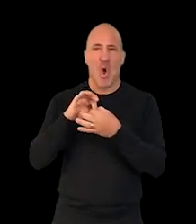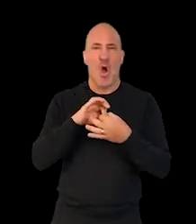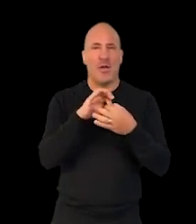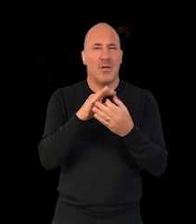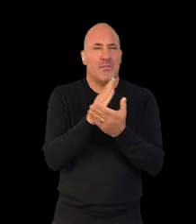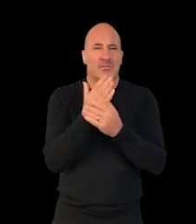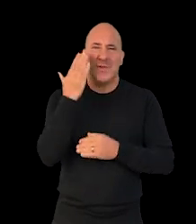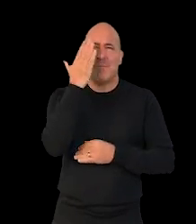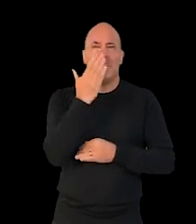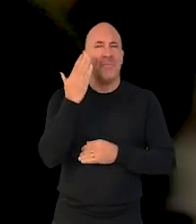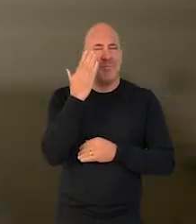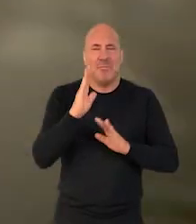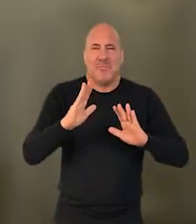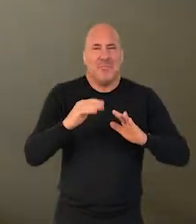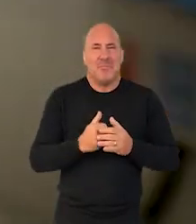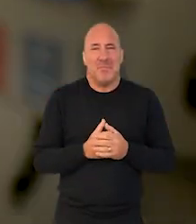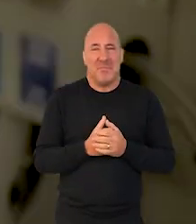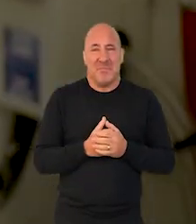Because a dream job,